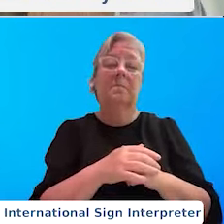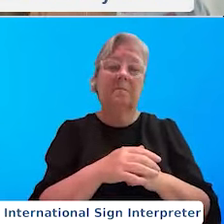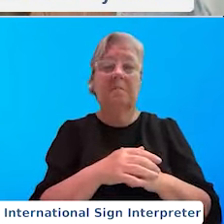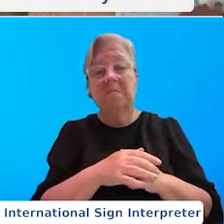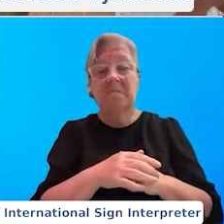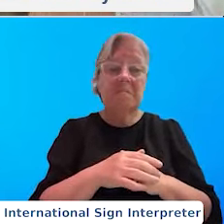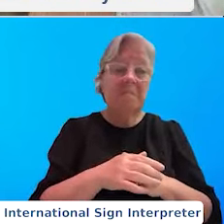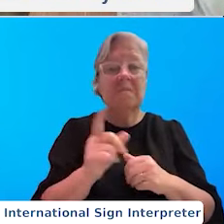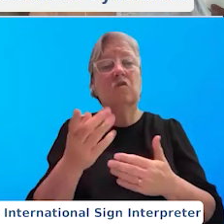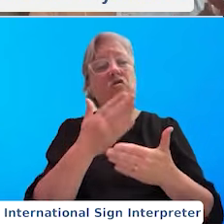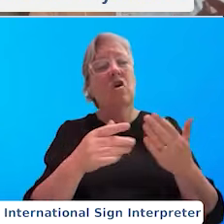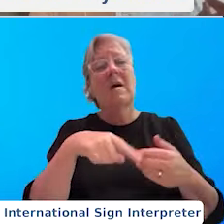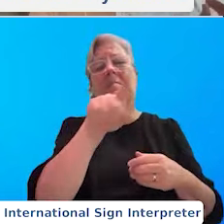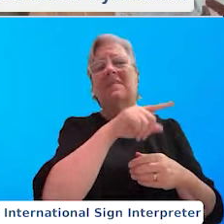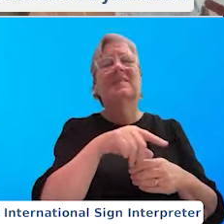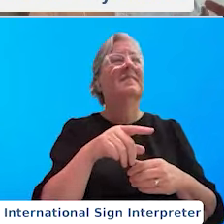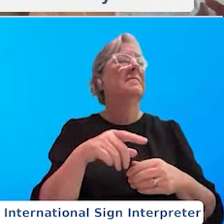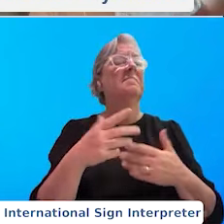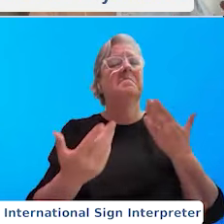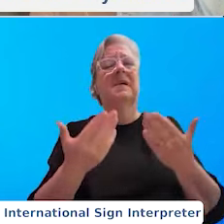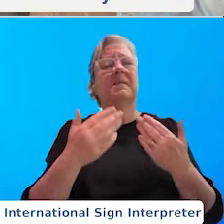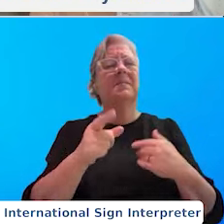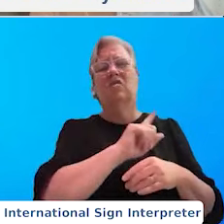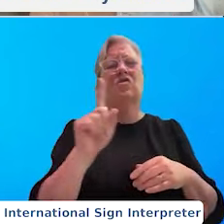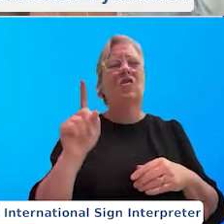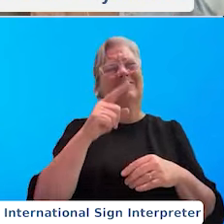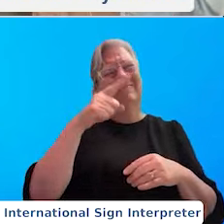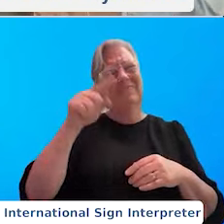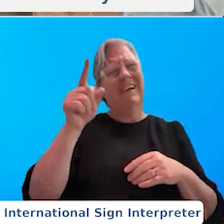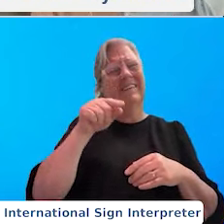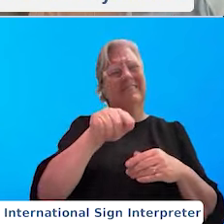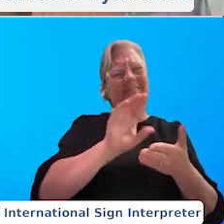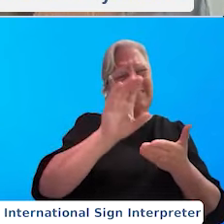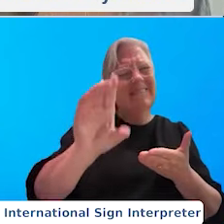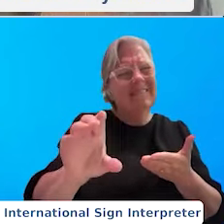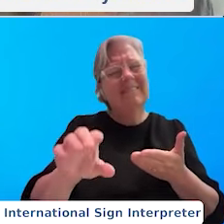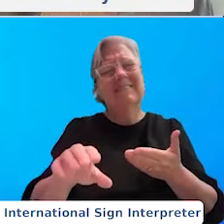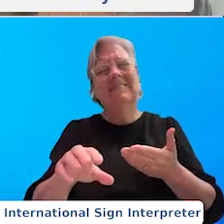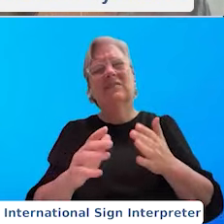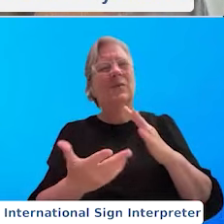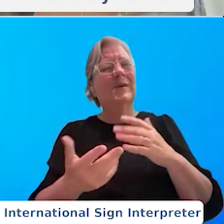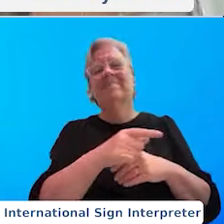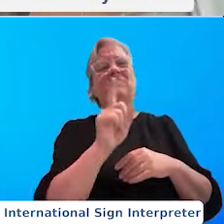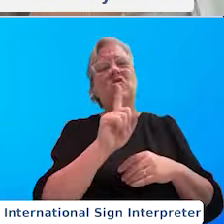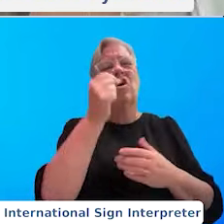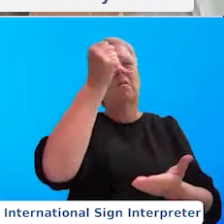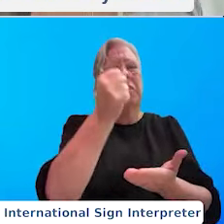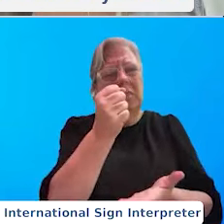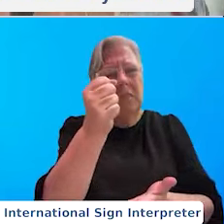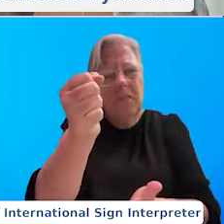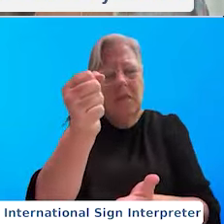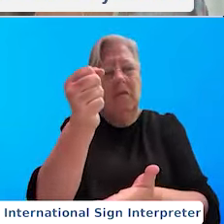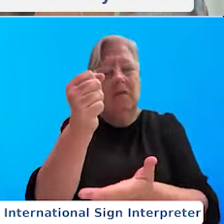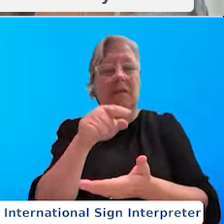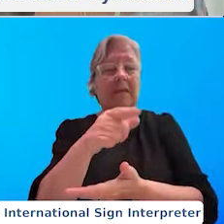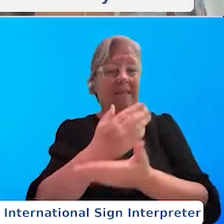partners, and look specifically at budget lines which were focused specifically on disability in one way or another. Now,